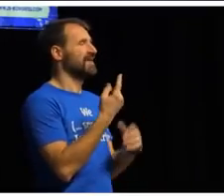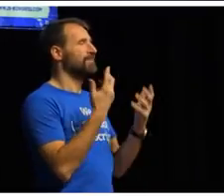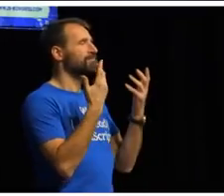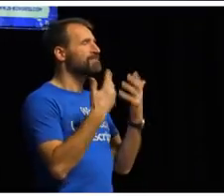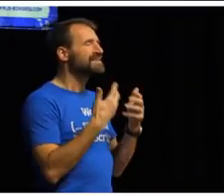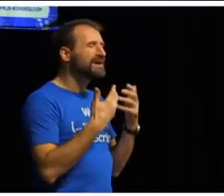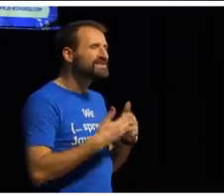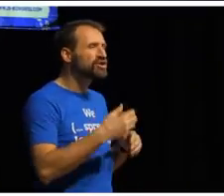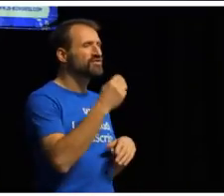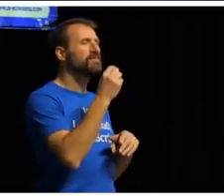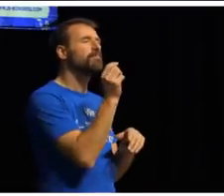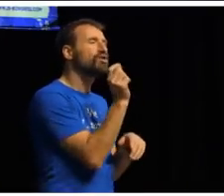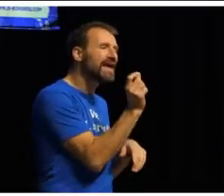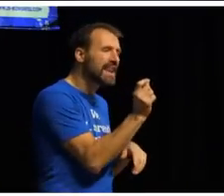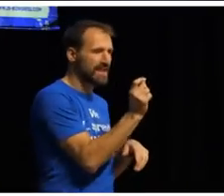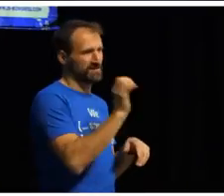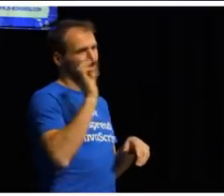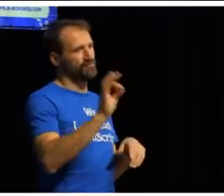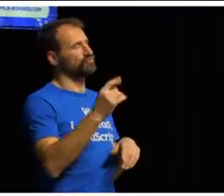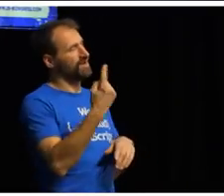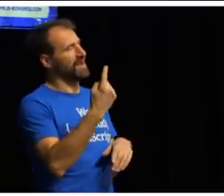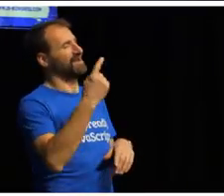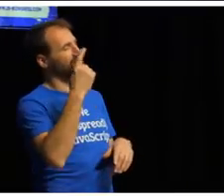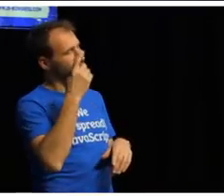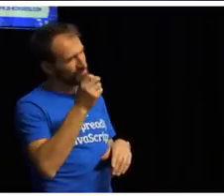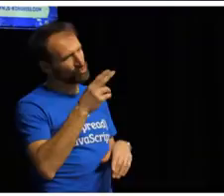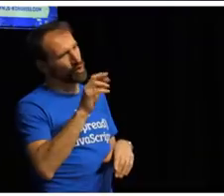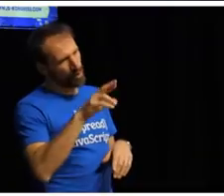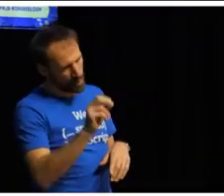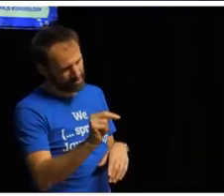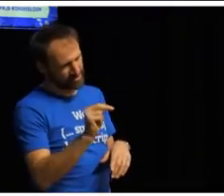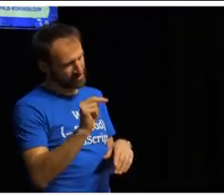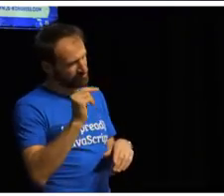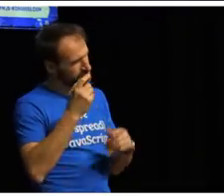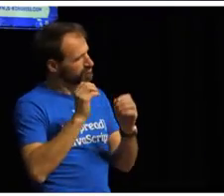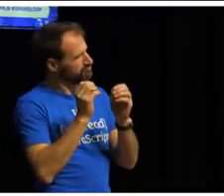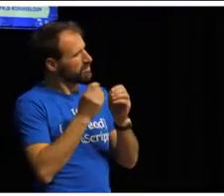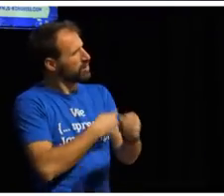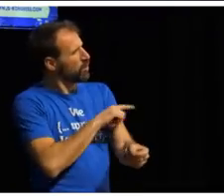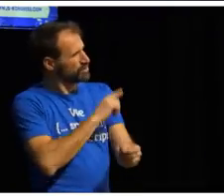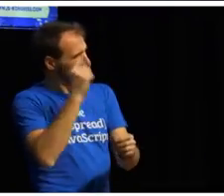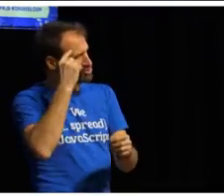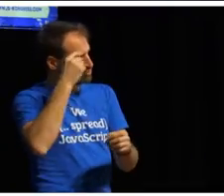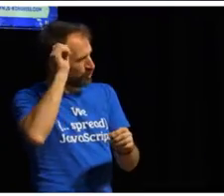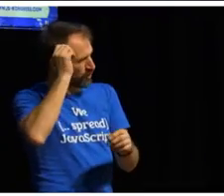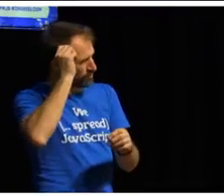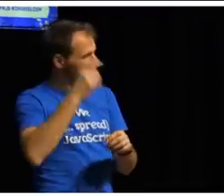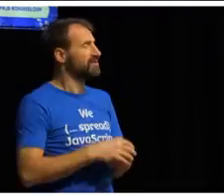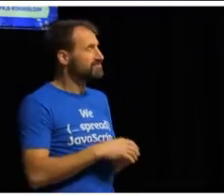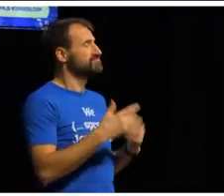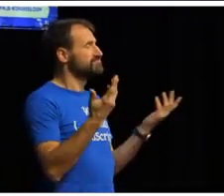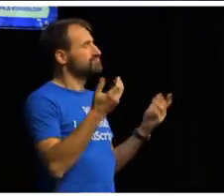neuron. And it doesn't matter much if you actually understand how a neuron in your brain works. It's just the inspiration for